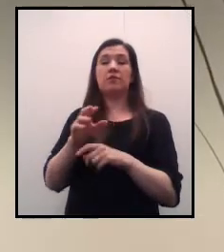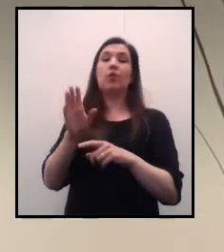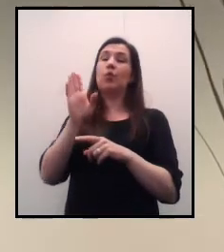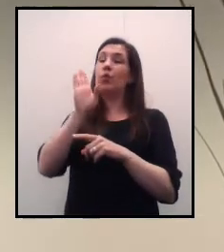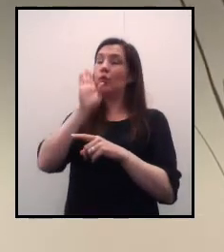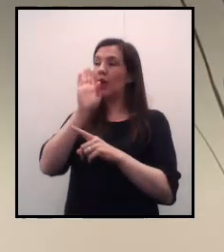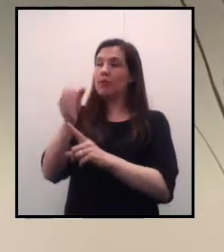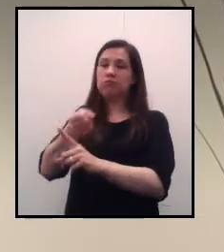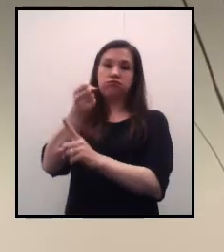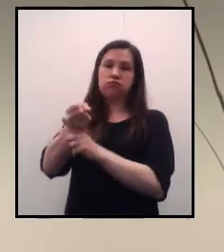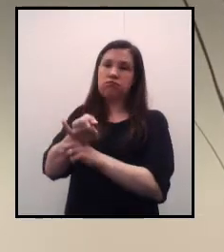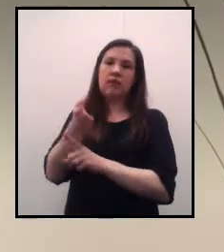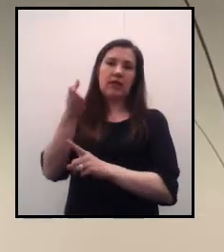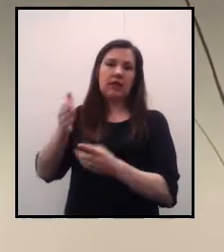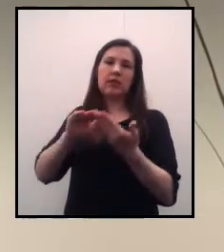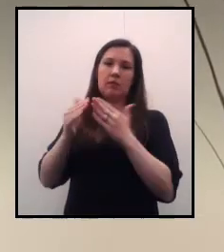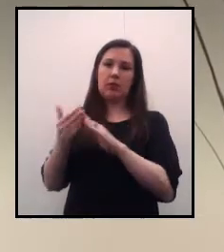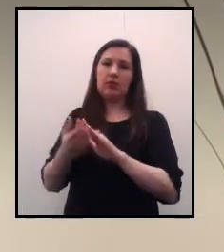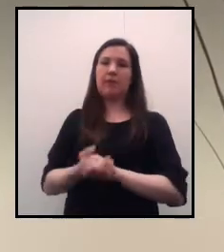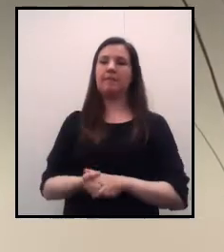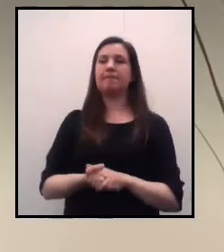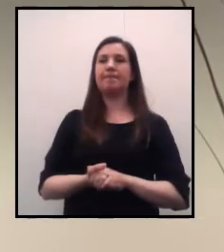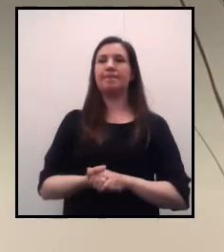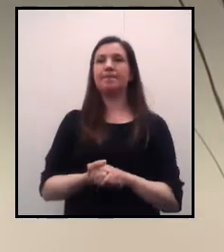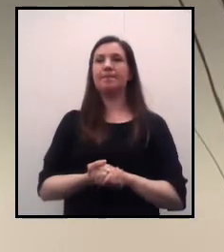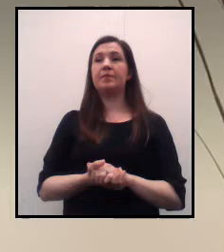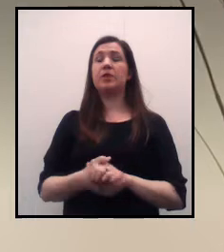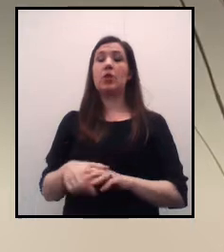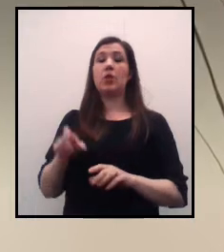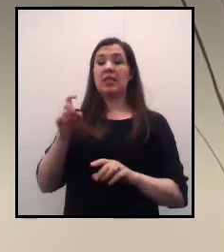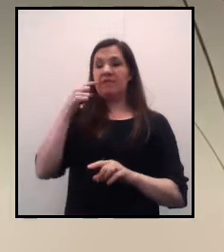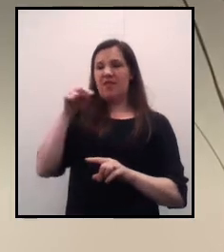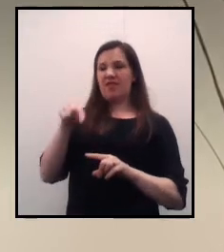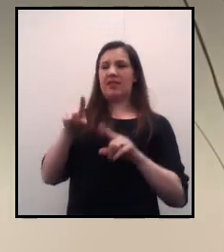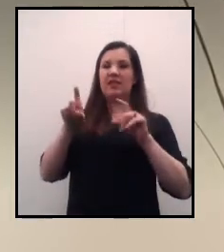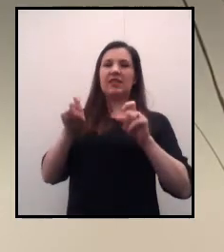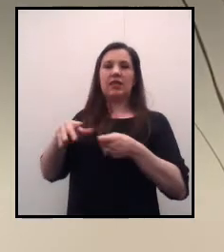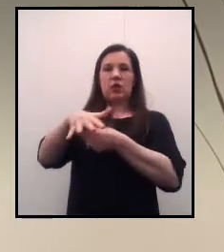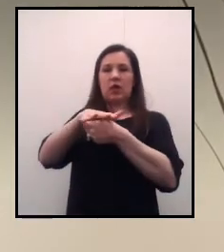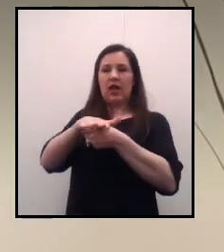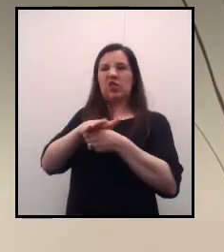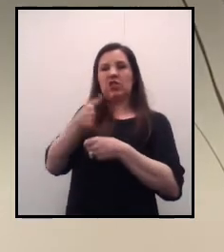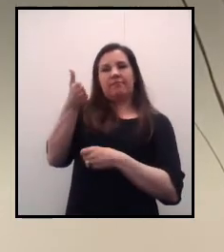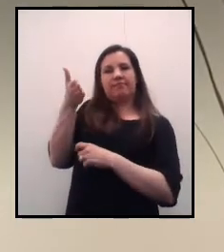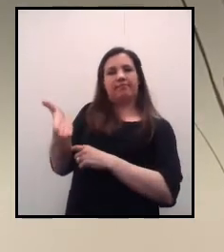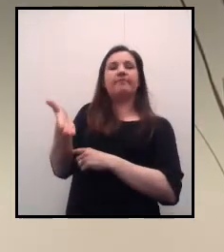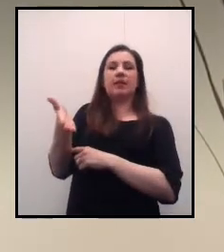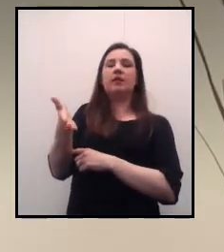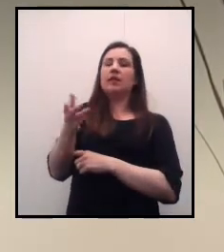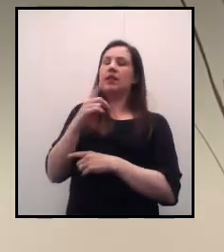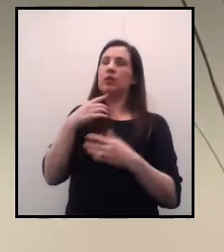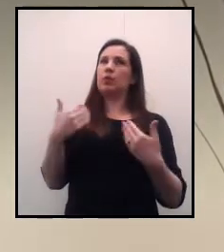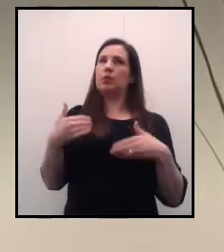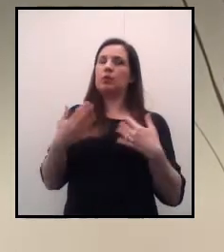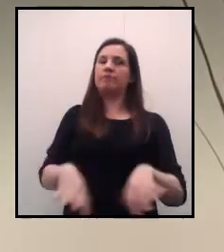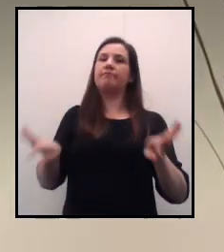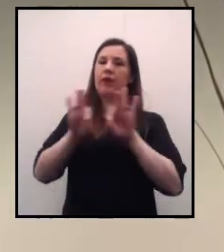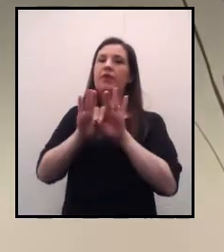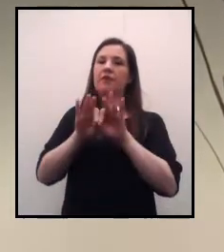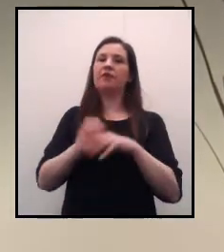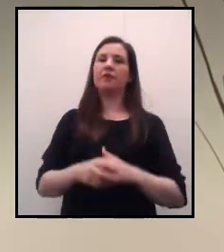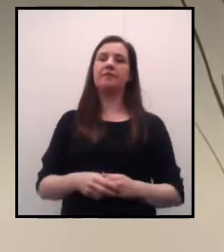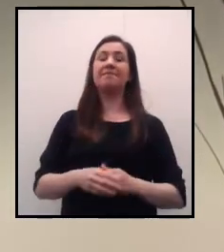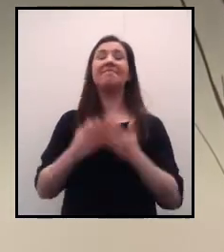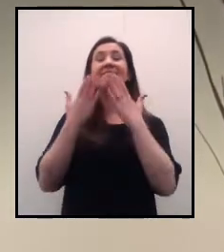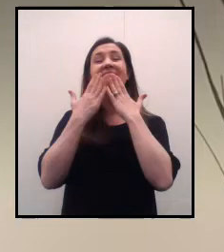this community. So, the necessity for this testing site at this location is imperative. Thank you to all who made